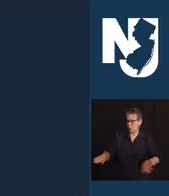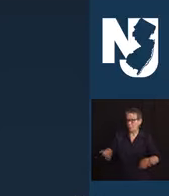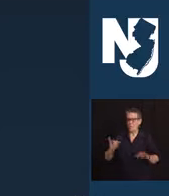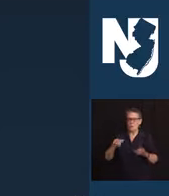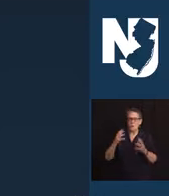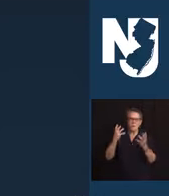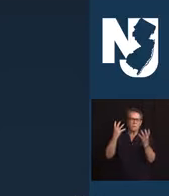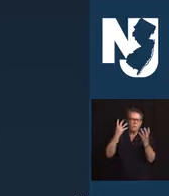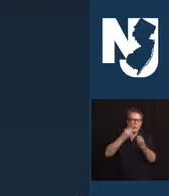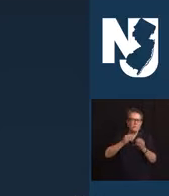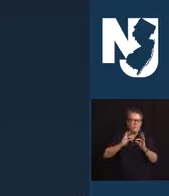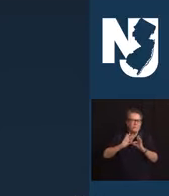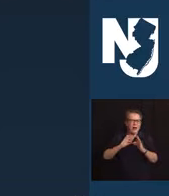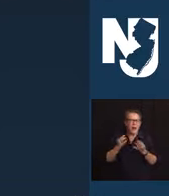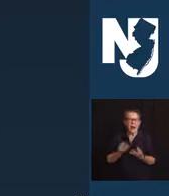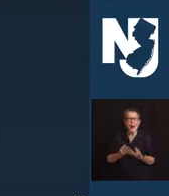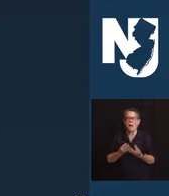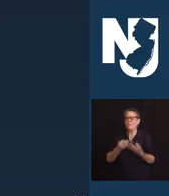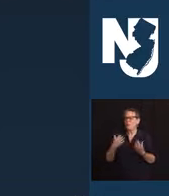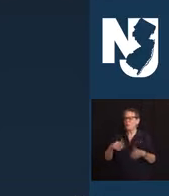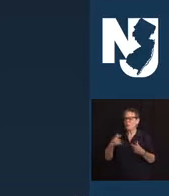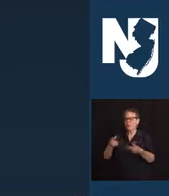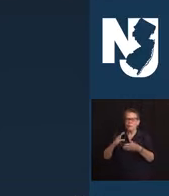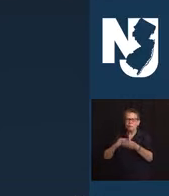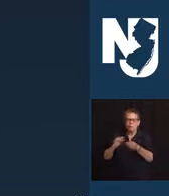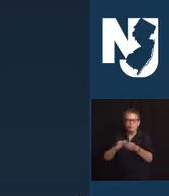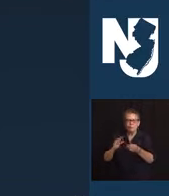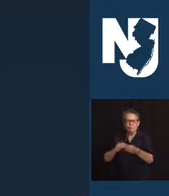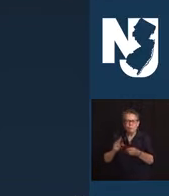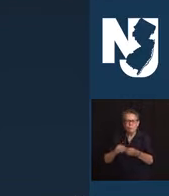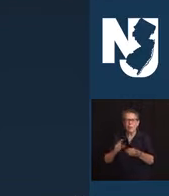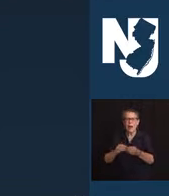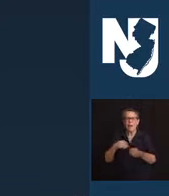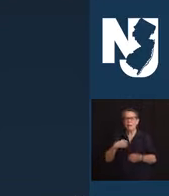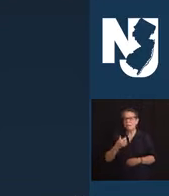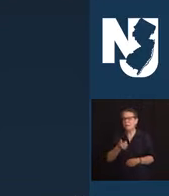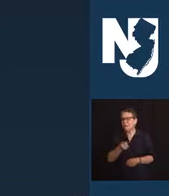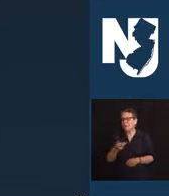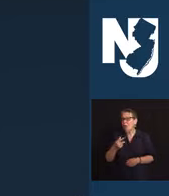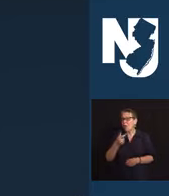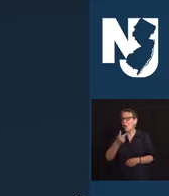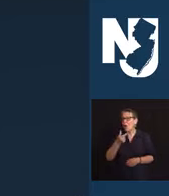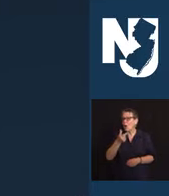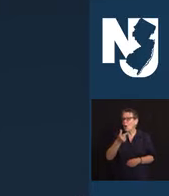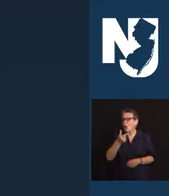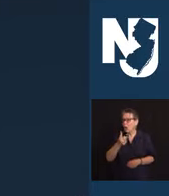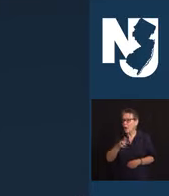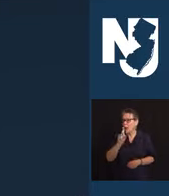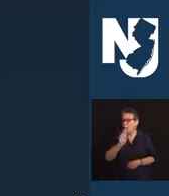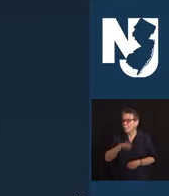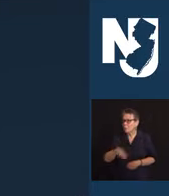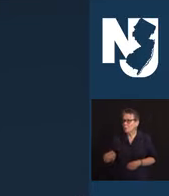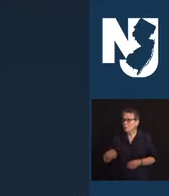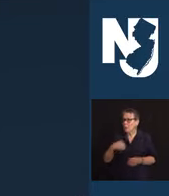guy. He also leaves his beloved grandchildren, Tyler, Delaney, Jacob, Lucas, and Charlie, as well as his